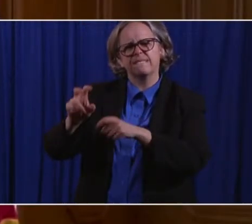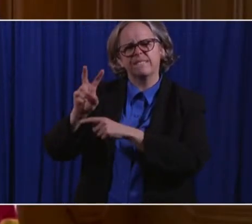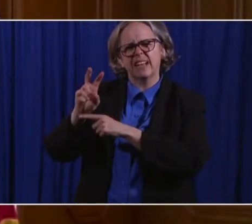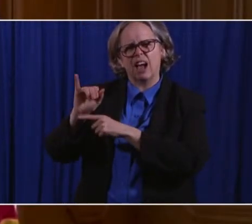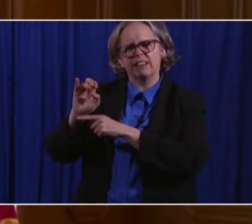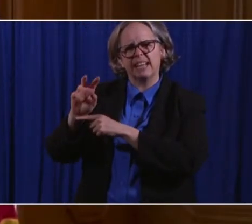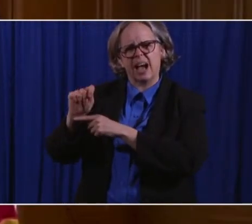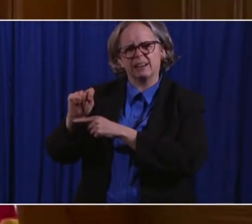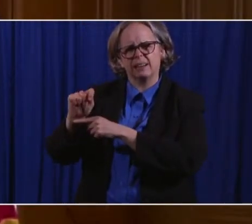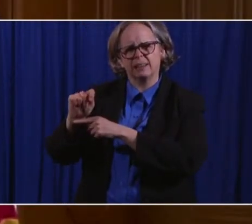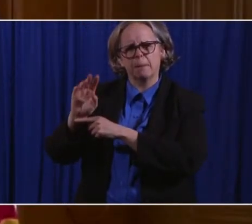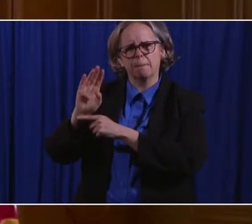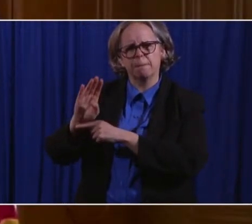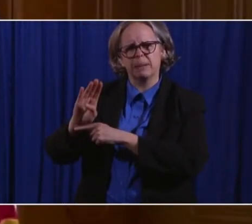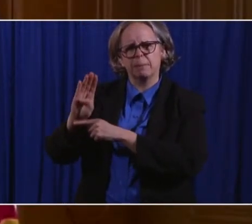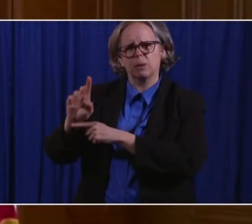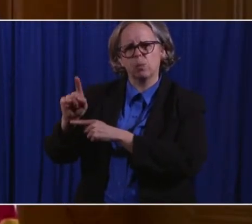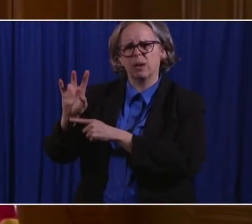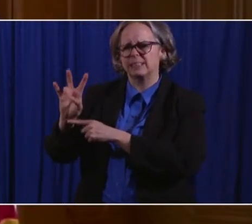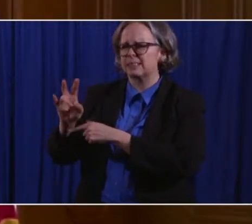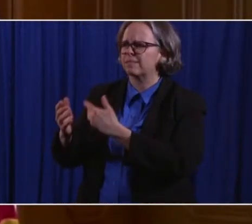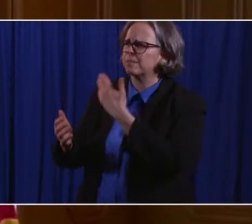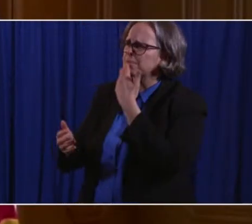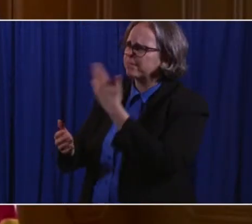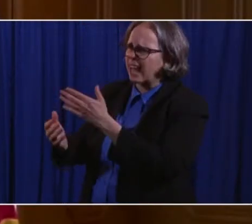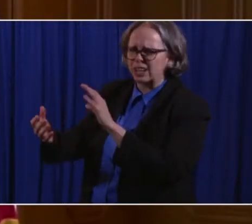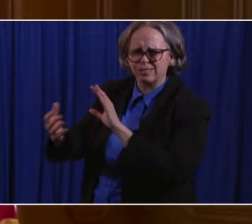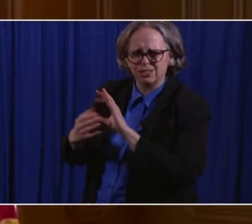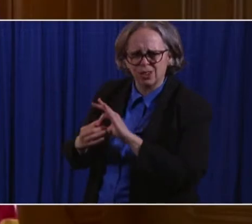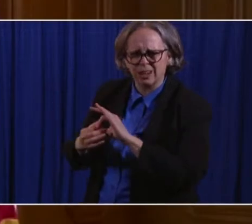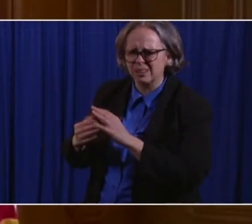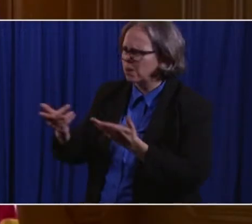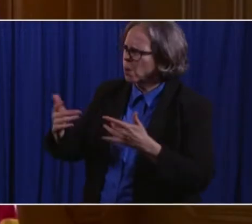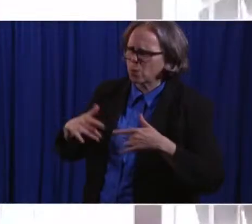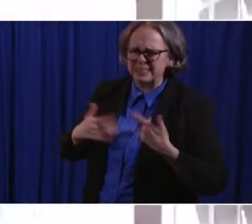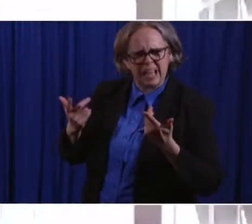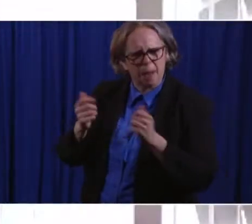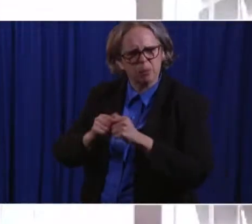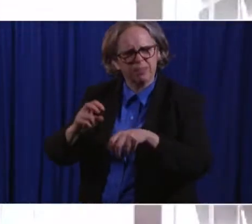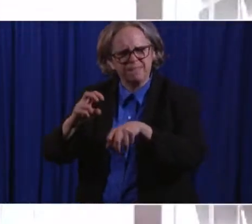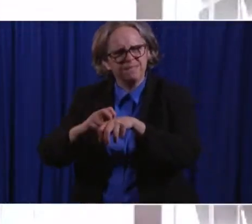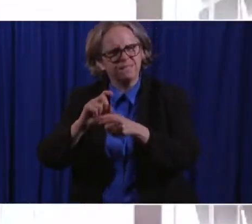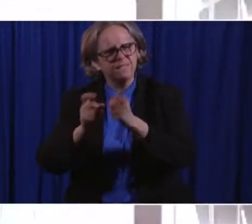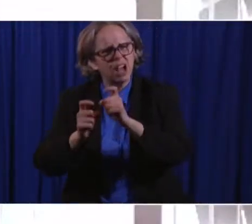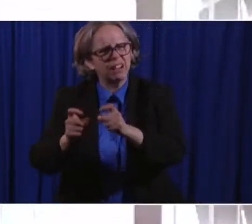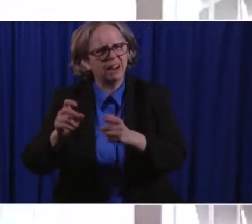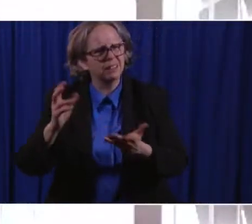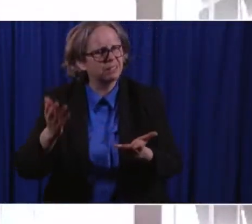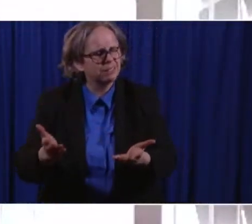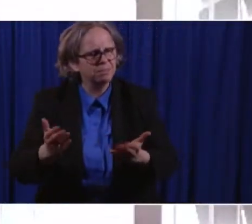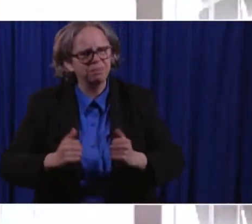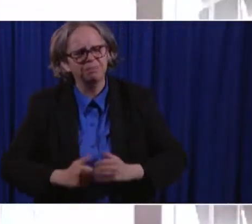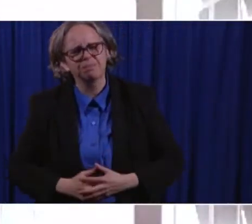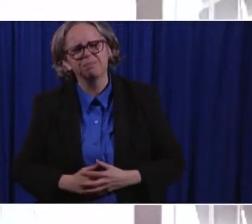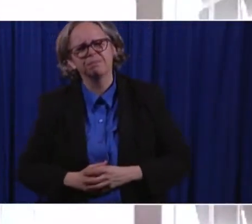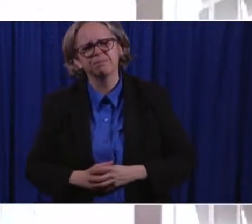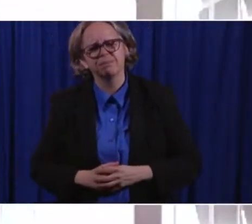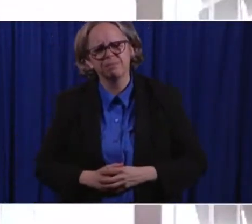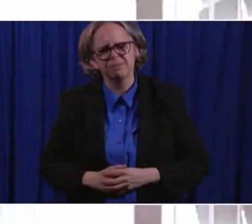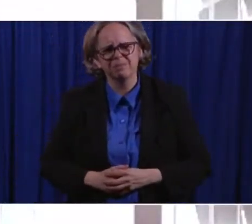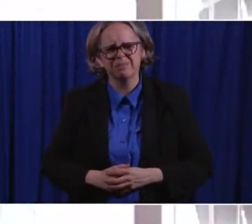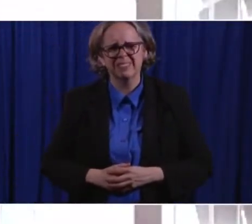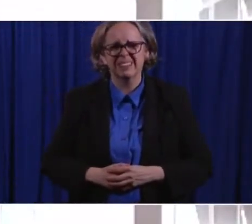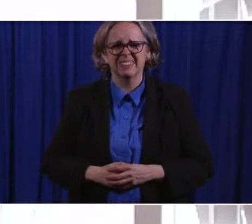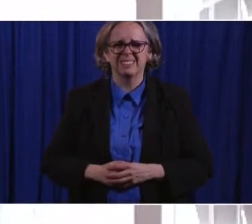you for again joining us, and tell us what's going on in Ohio. Well, thank you very much, Governor. As we progress into